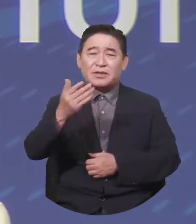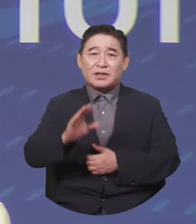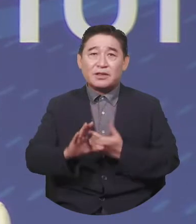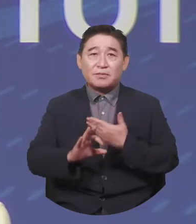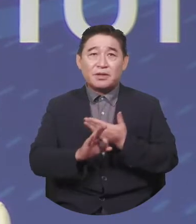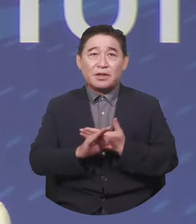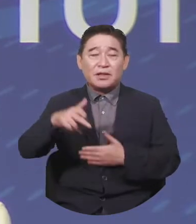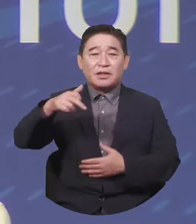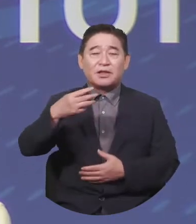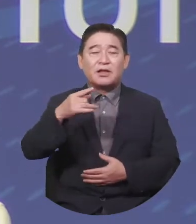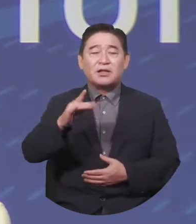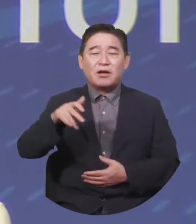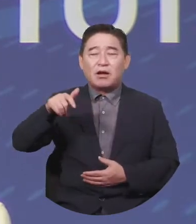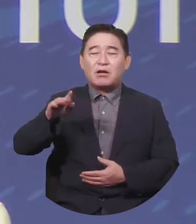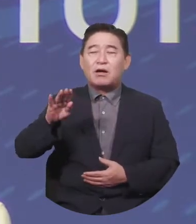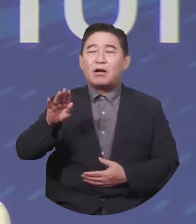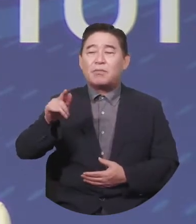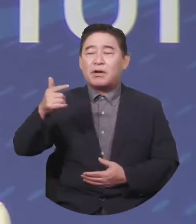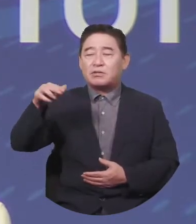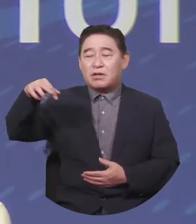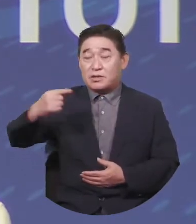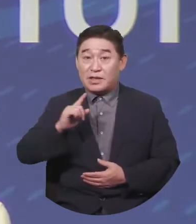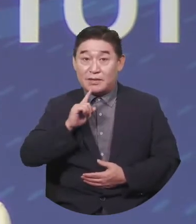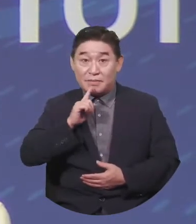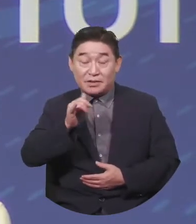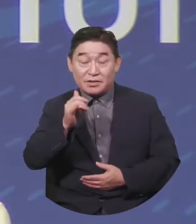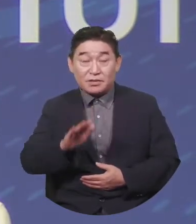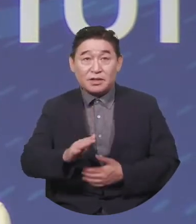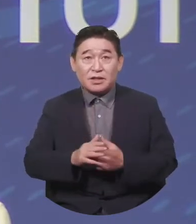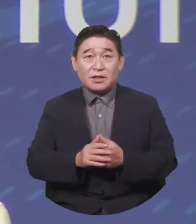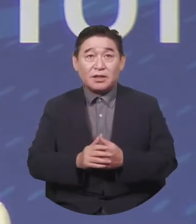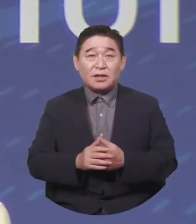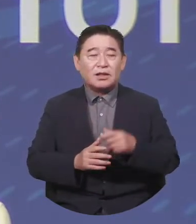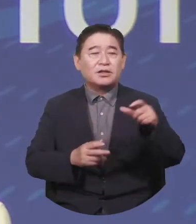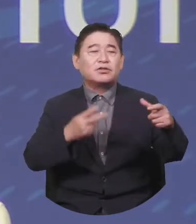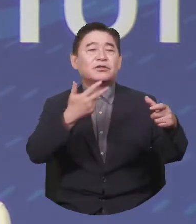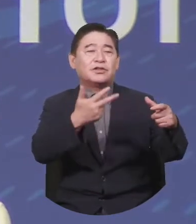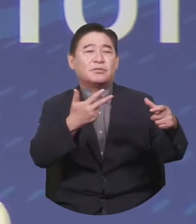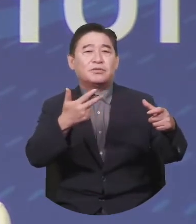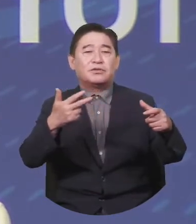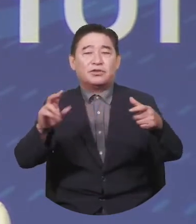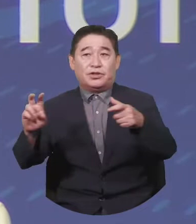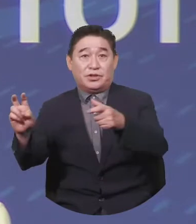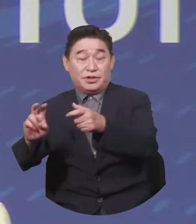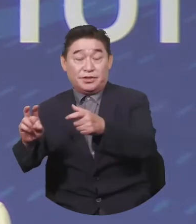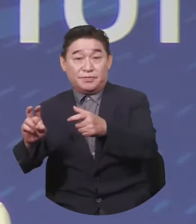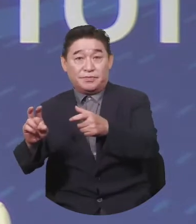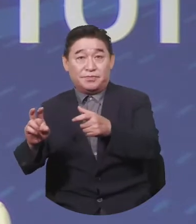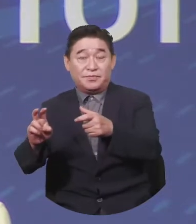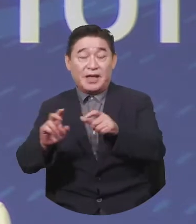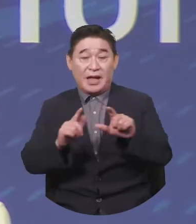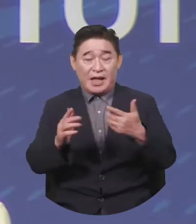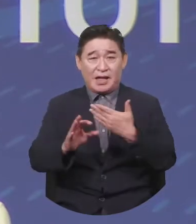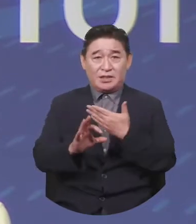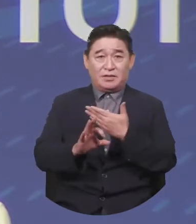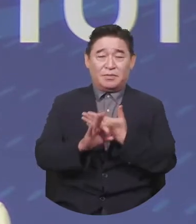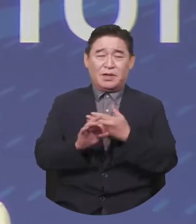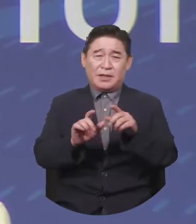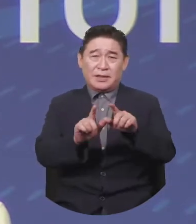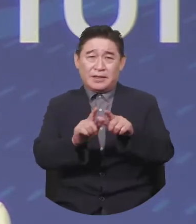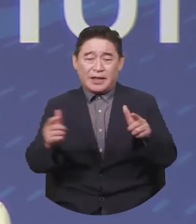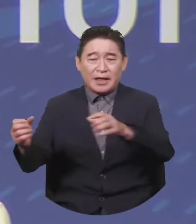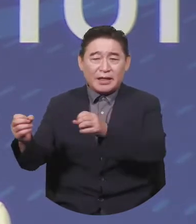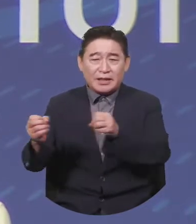I think the role we can see, so the G7, the G20, and other, kind of the platform, regional platforms as